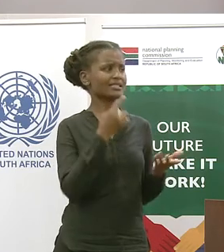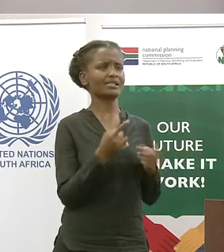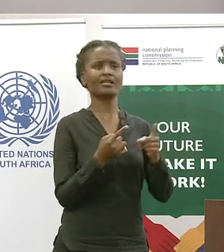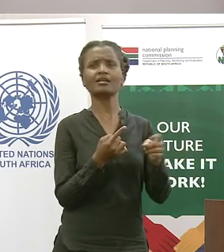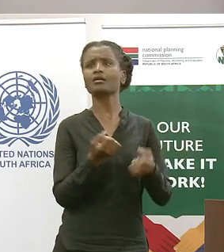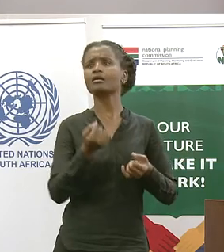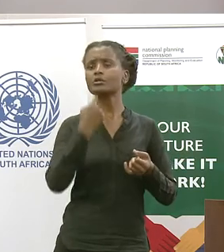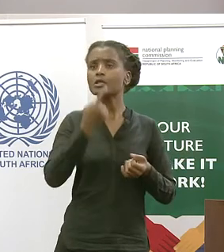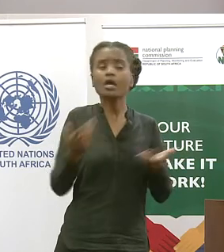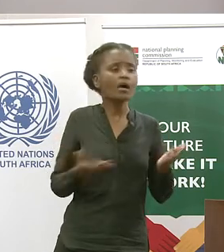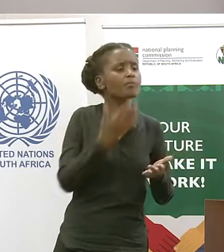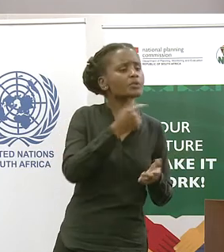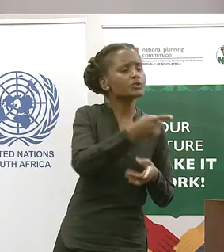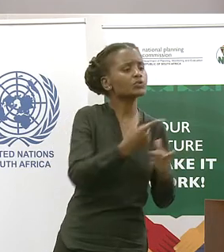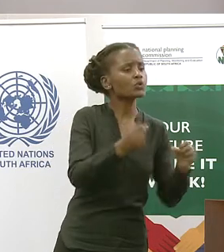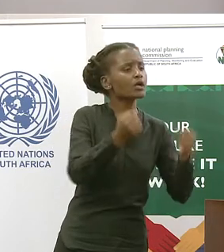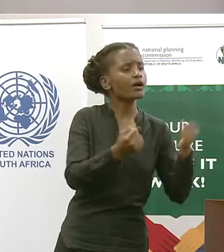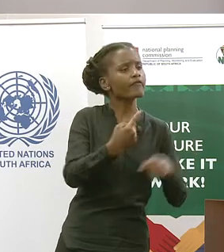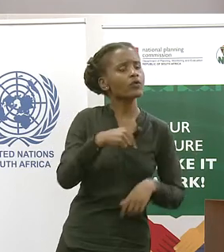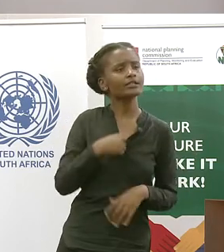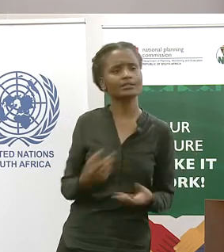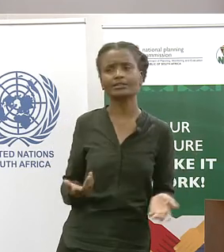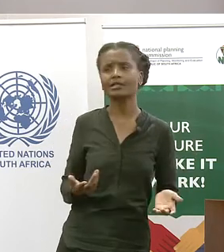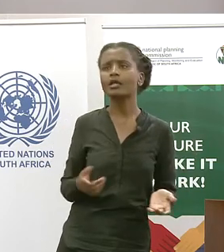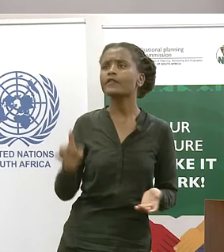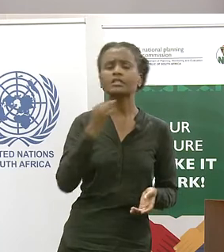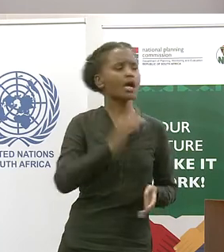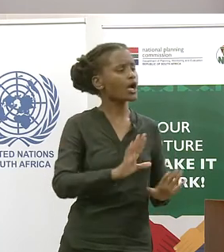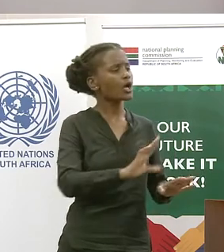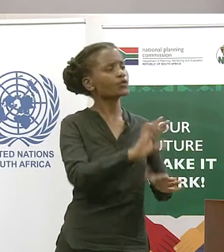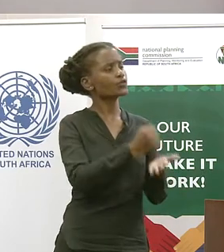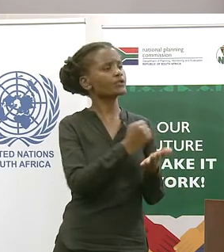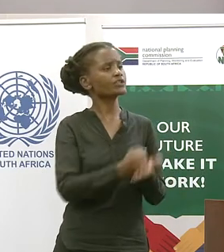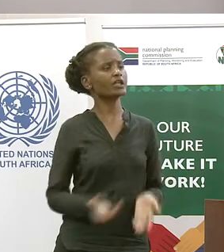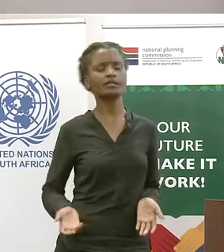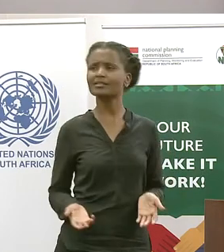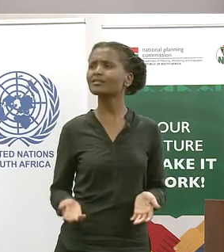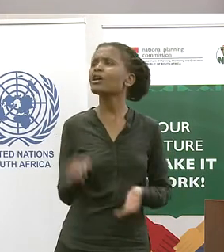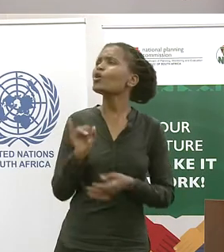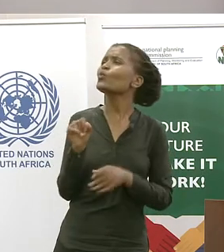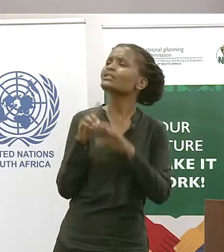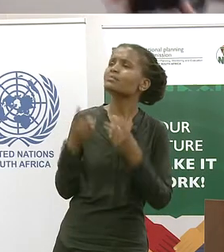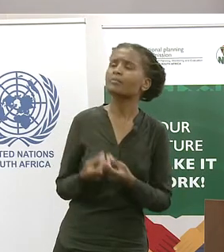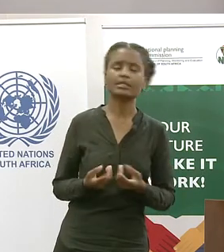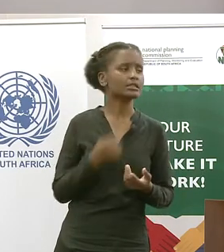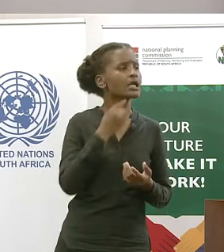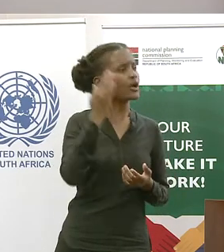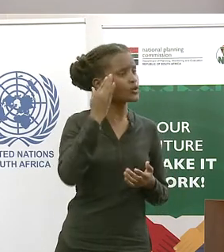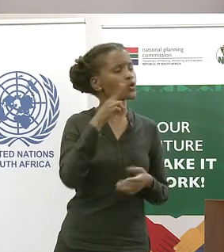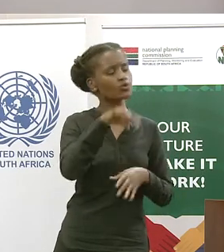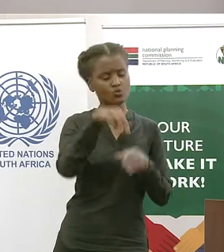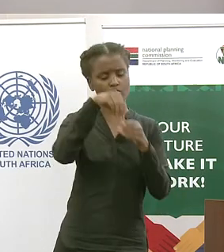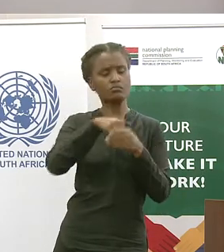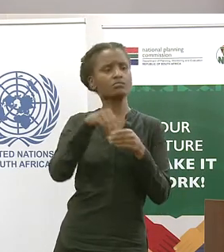you're not registered with the department. Yes, we understand that you own the central